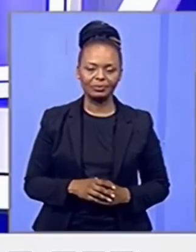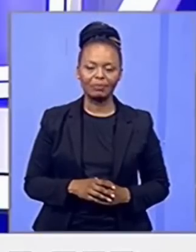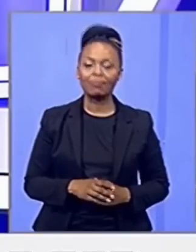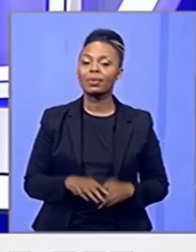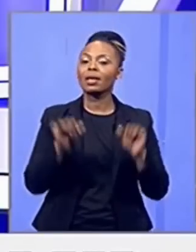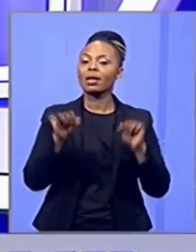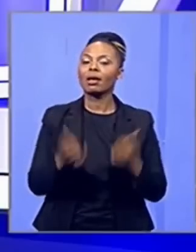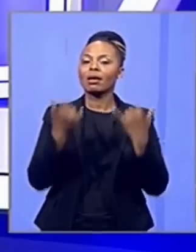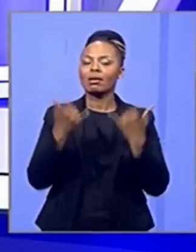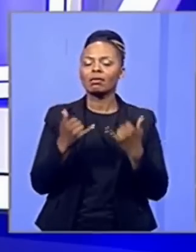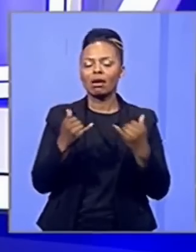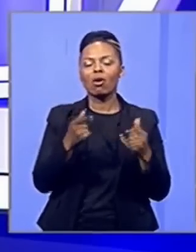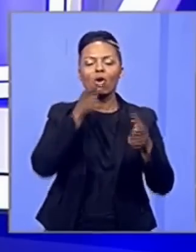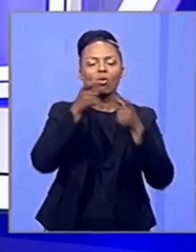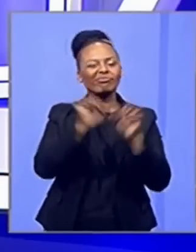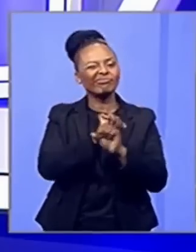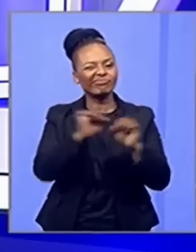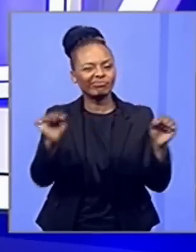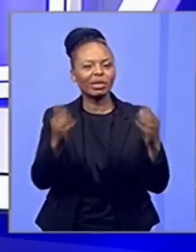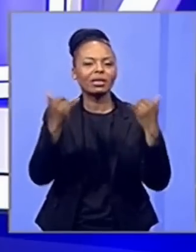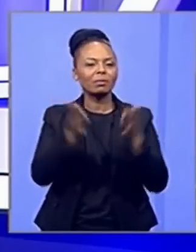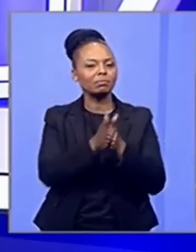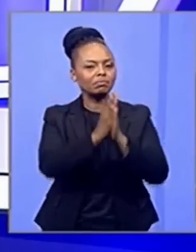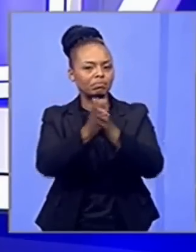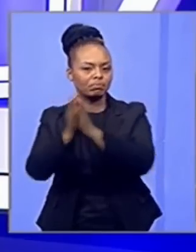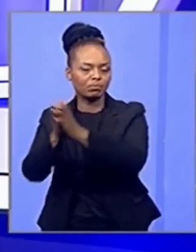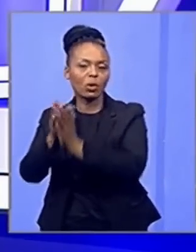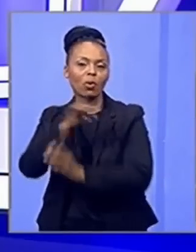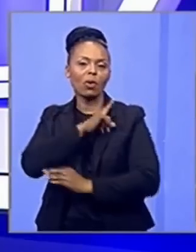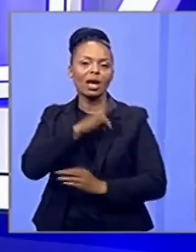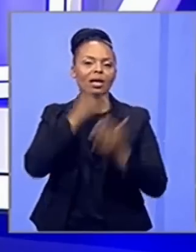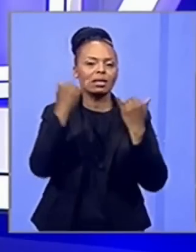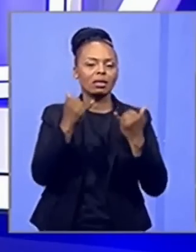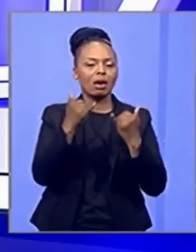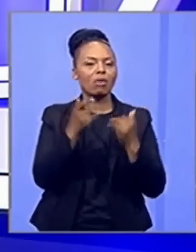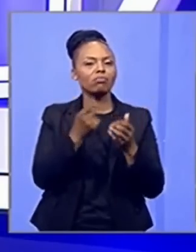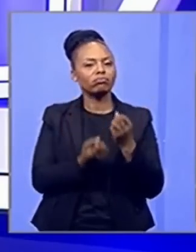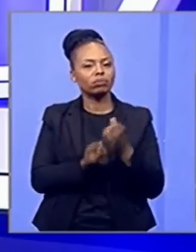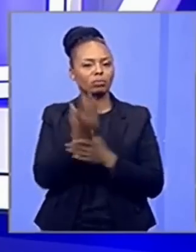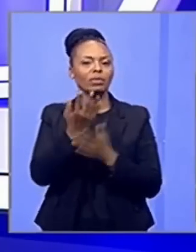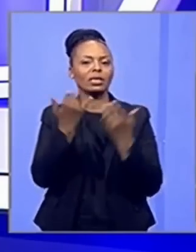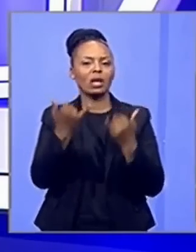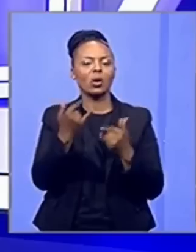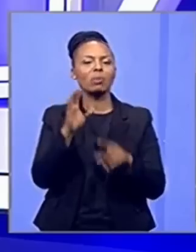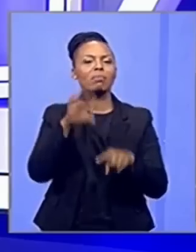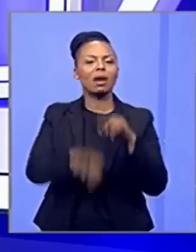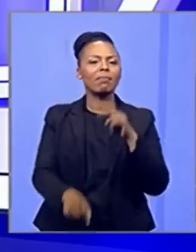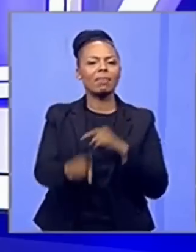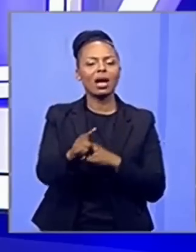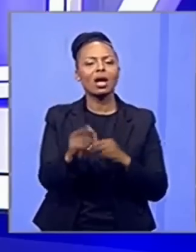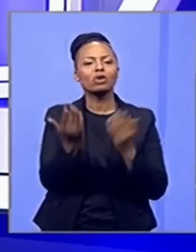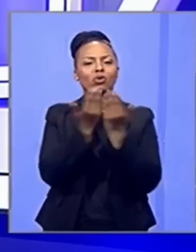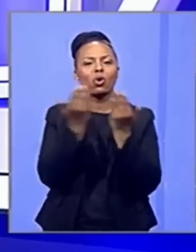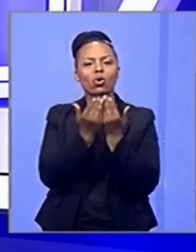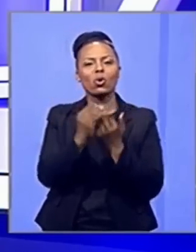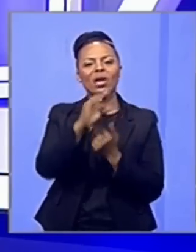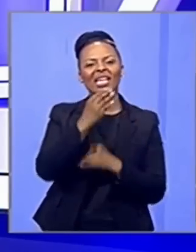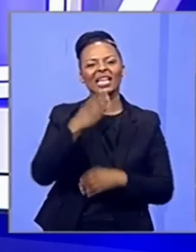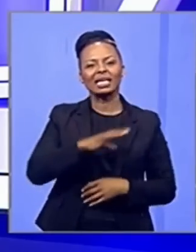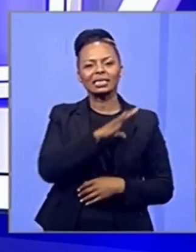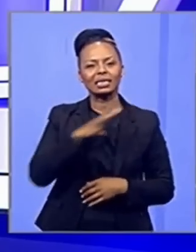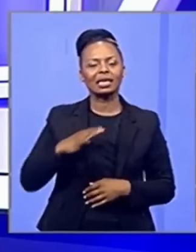Bjalo ka mehla re le kgopetše sa mafahleng a lena morago ga gore go utullwe gore sekolo sa Crowthorne Christina